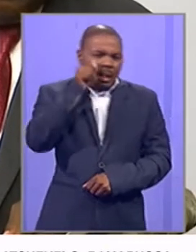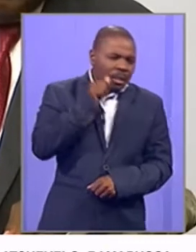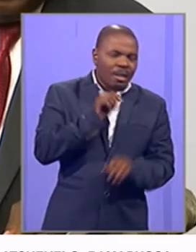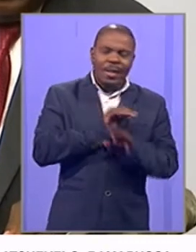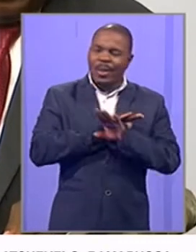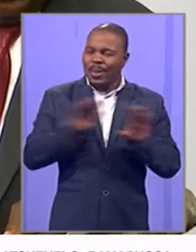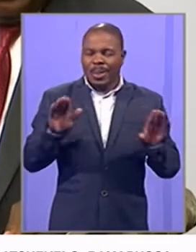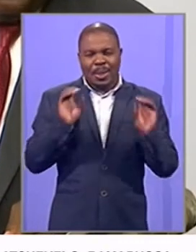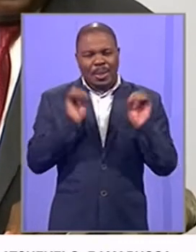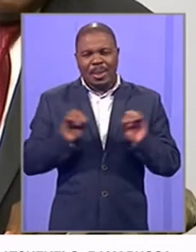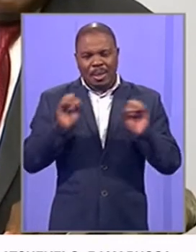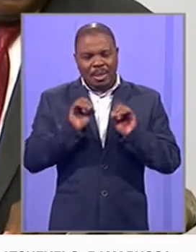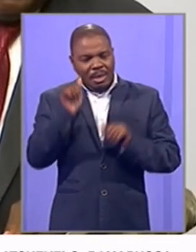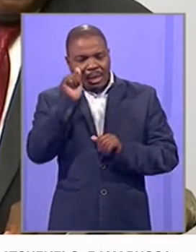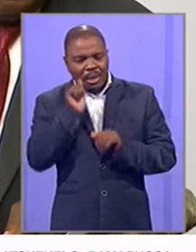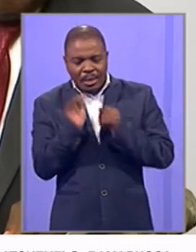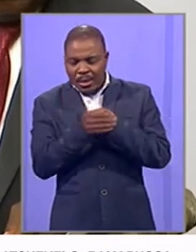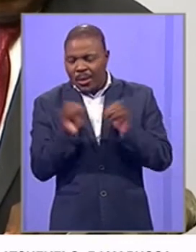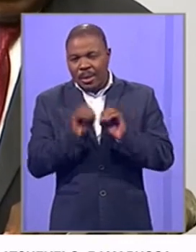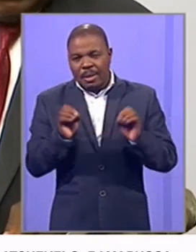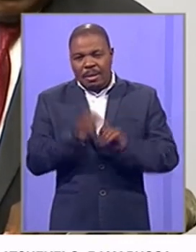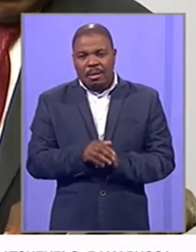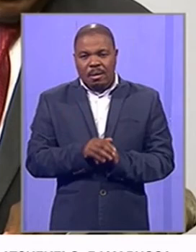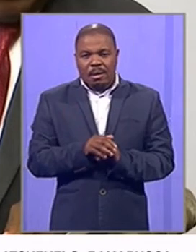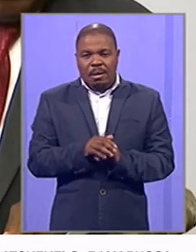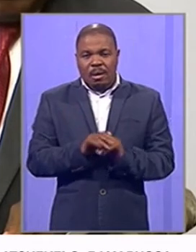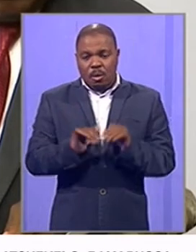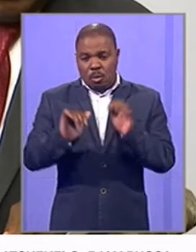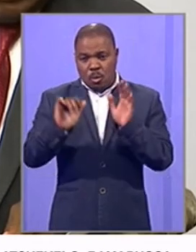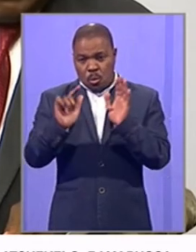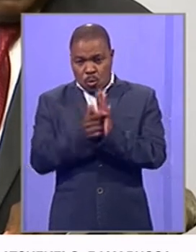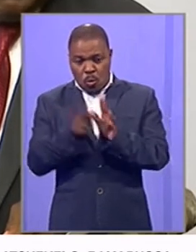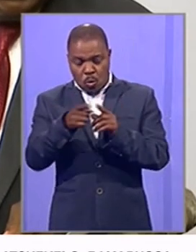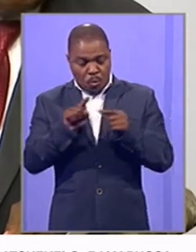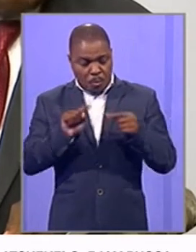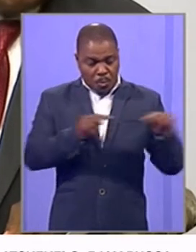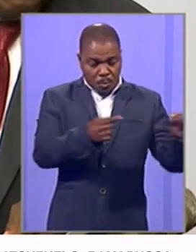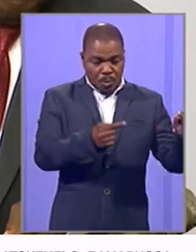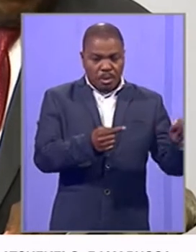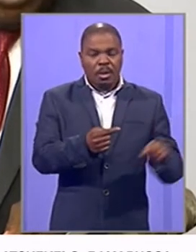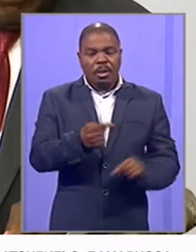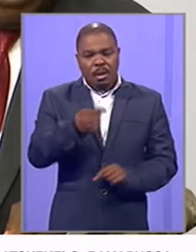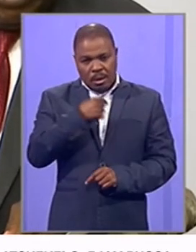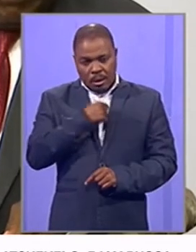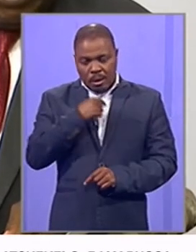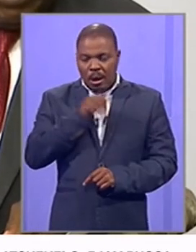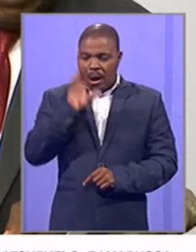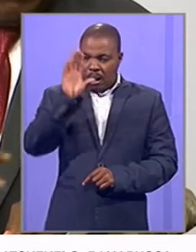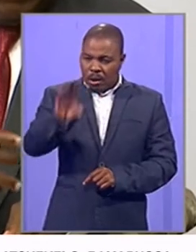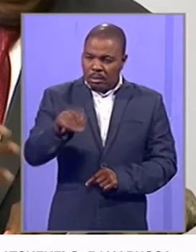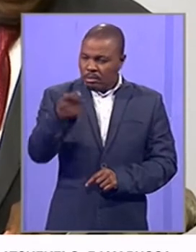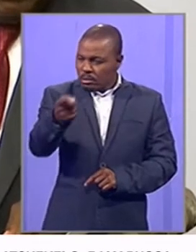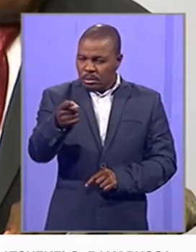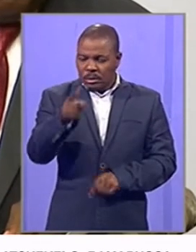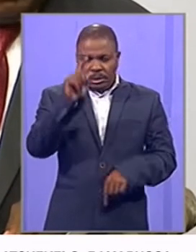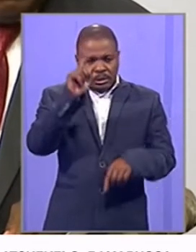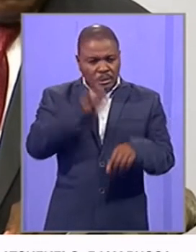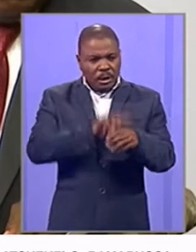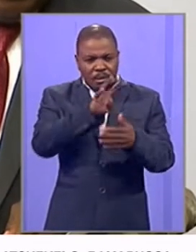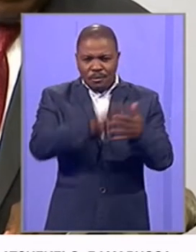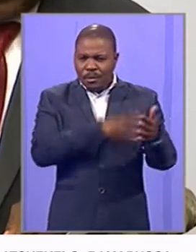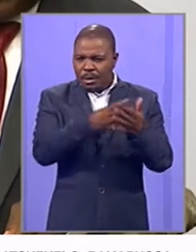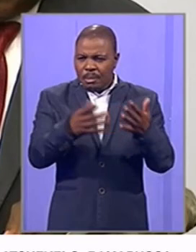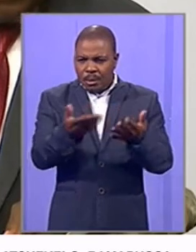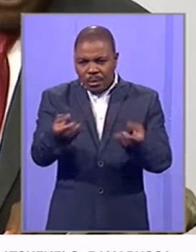hidden. And as regard the lawsuit that she had launched, I did ask for time frames. I said, give me